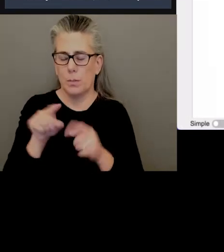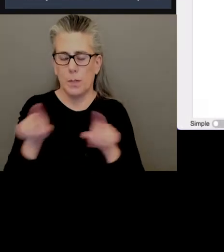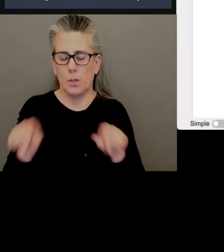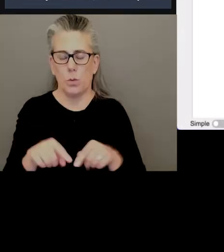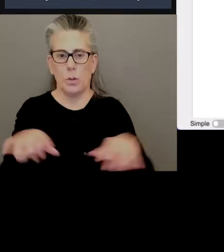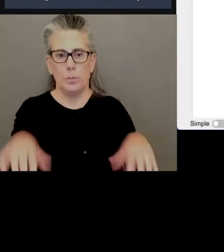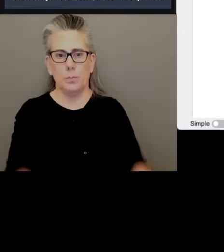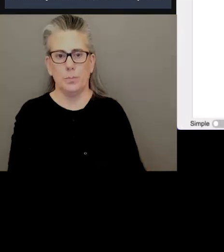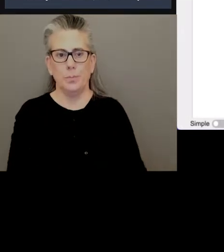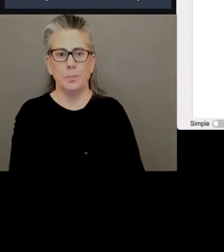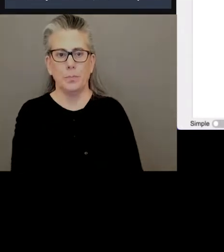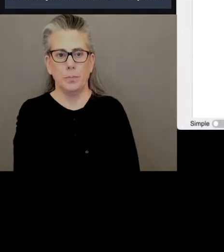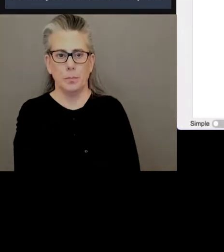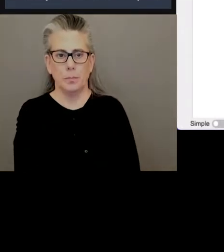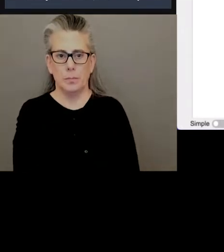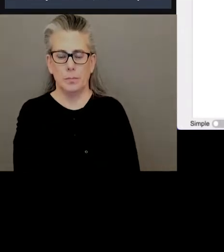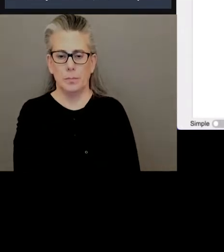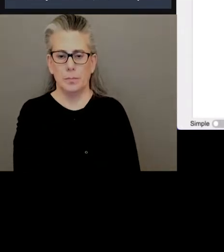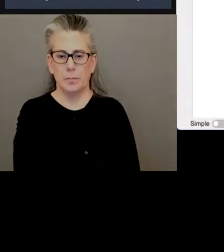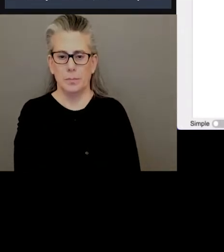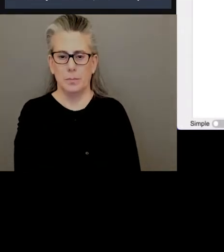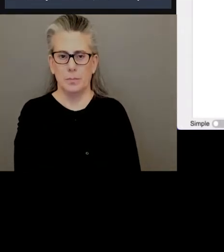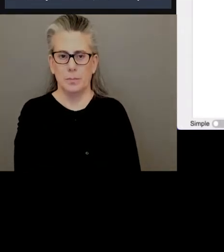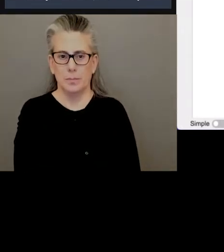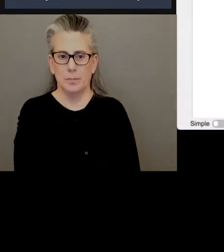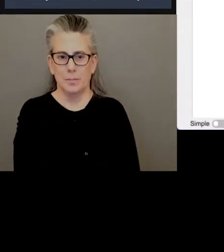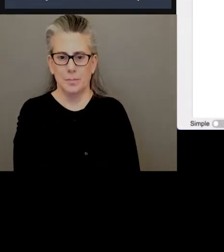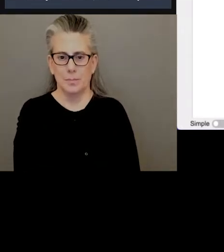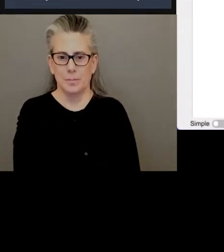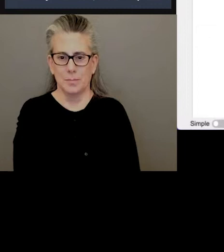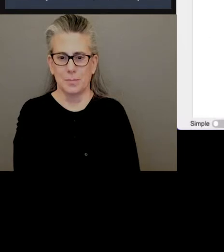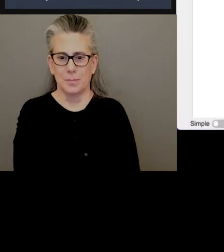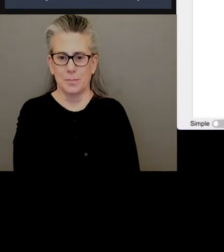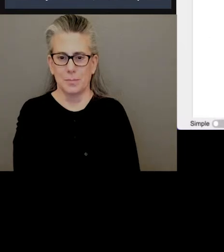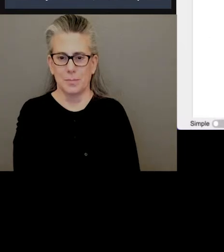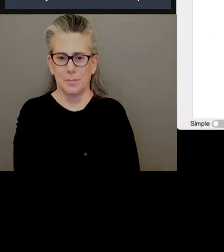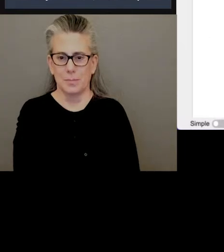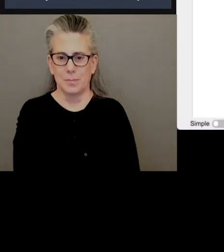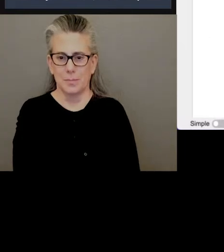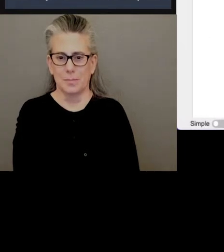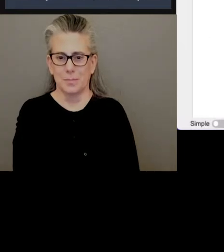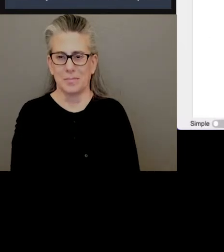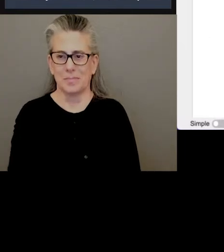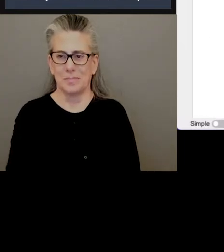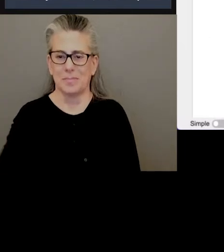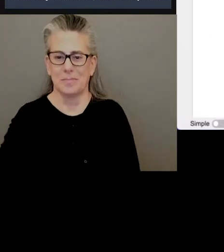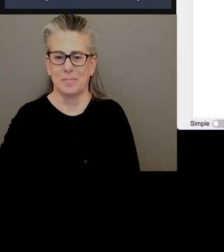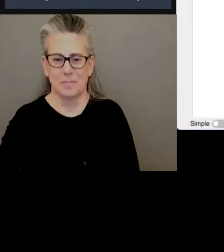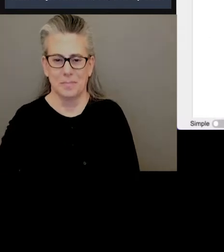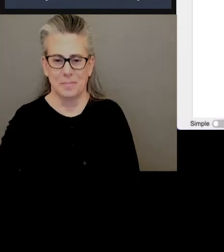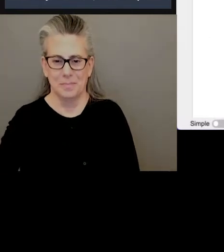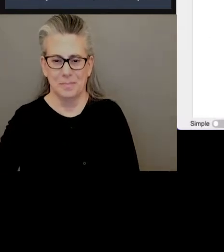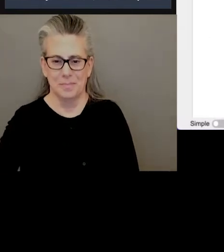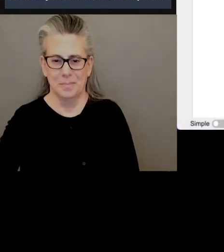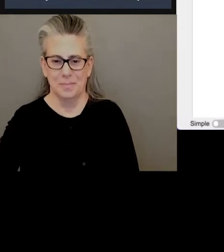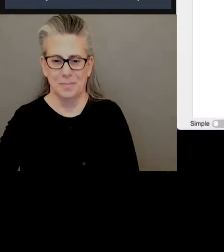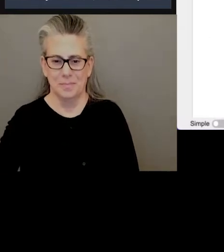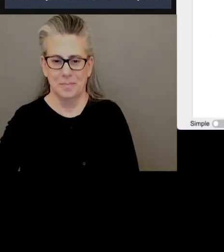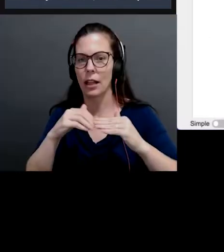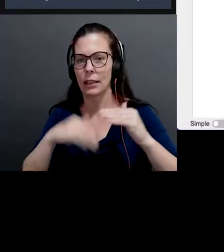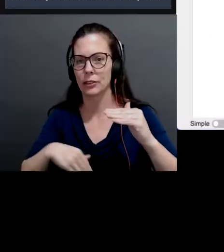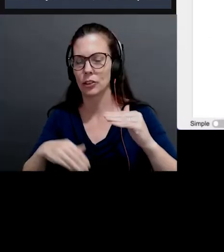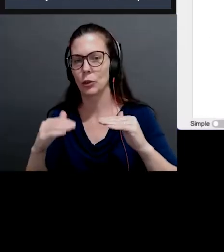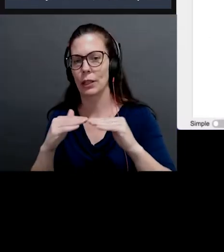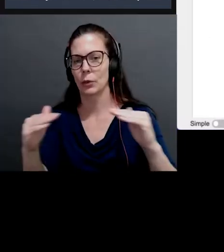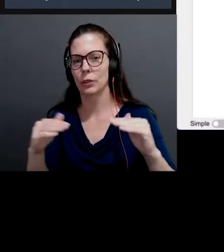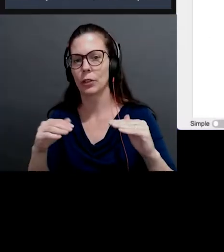predictions, and we're going to calculate the matrix. And if the matrix of mean squared error is not less than or equal to 0.01, we're going to train that